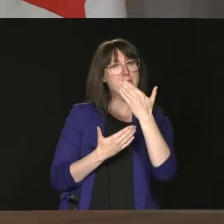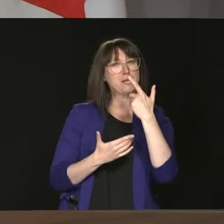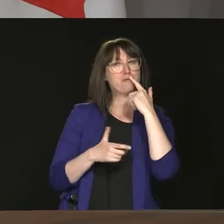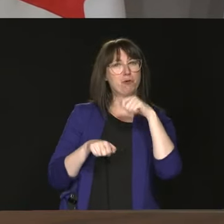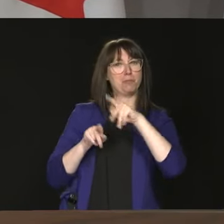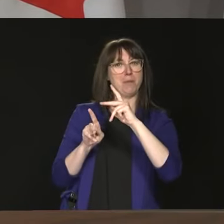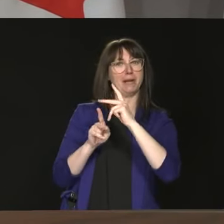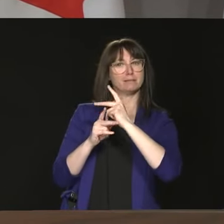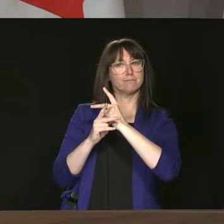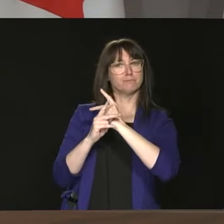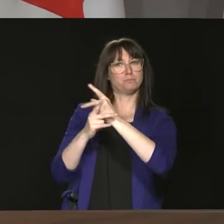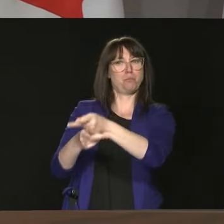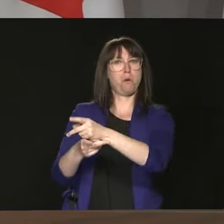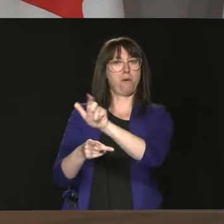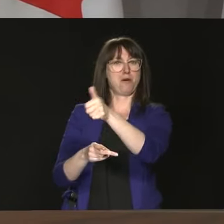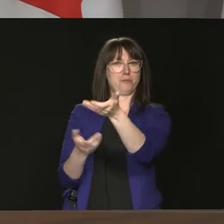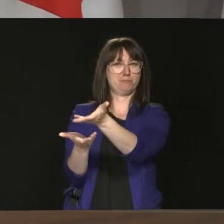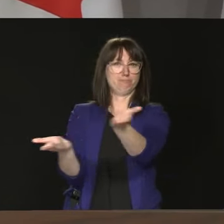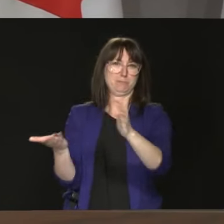while.